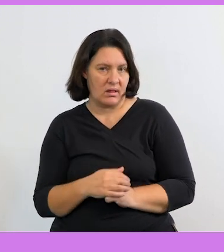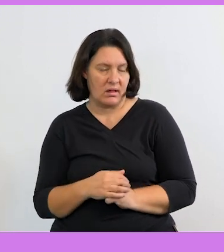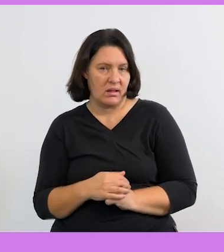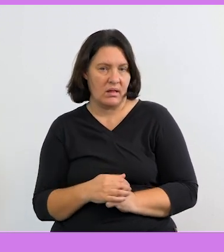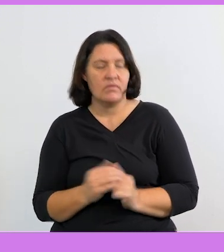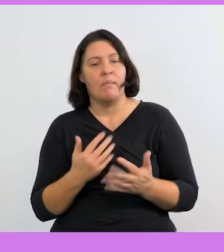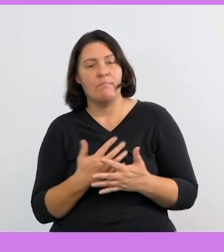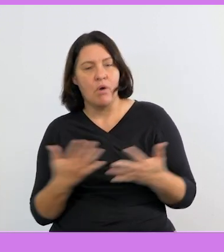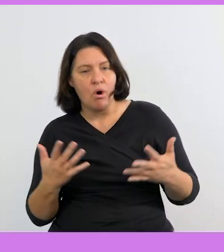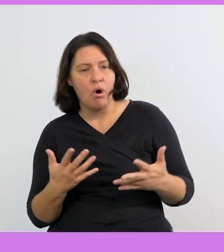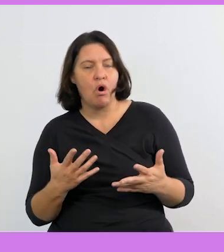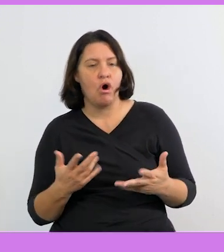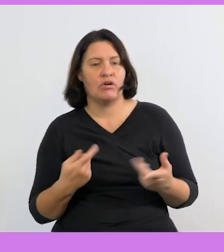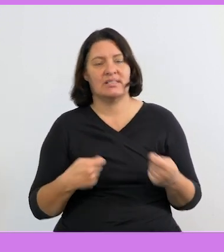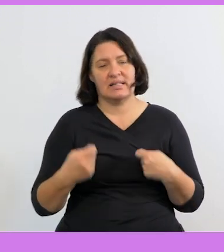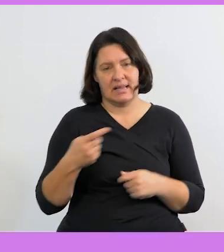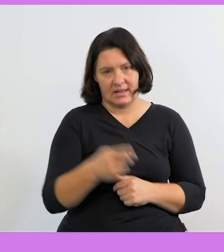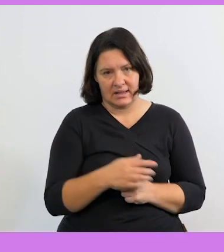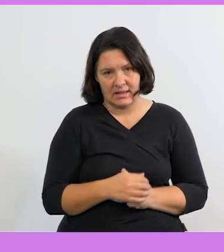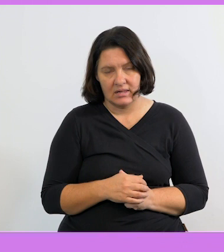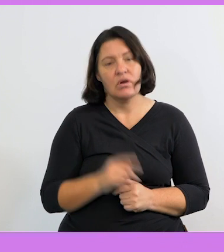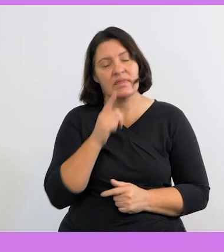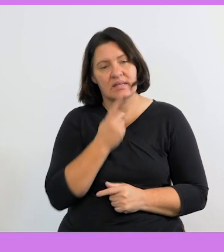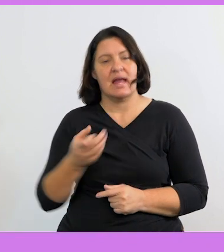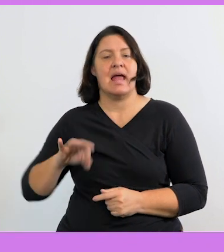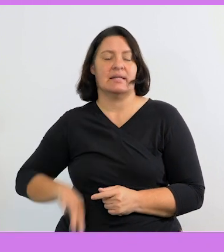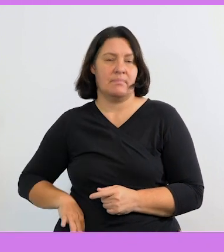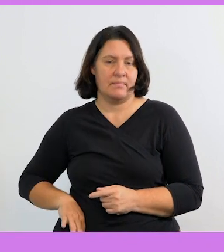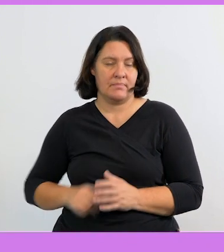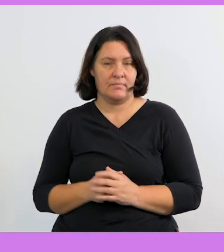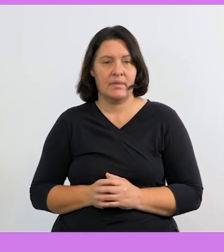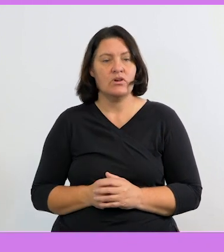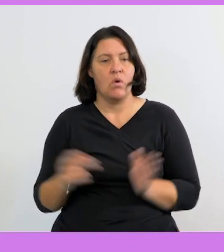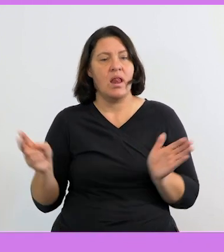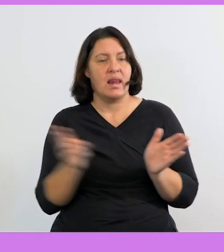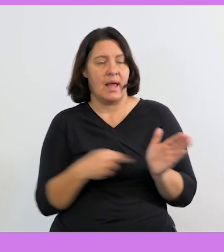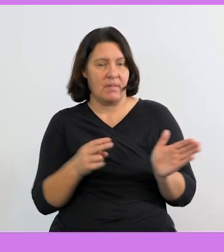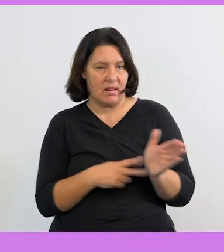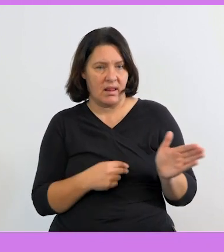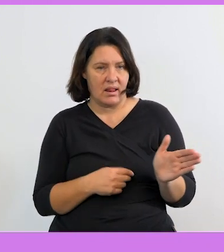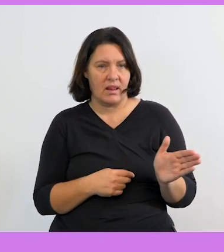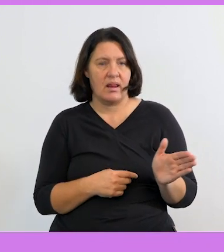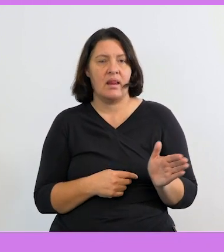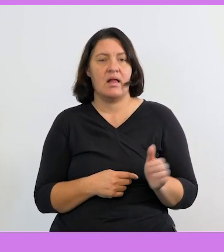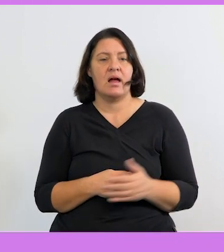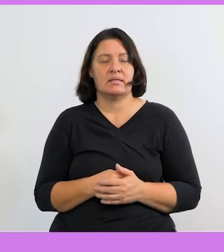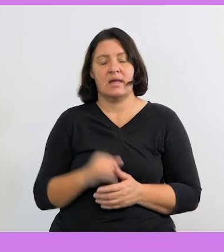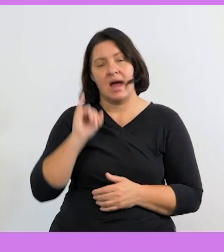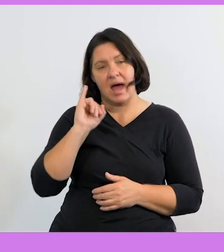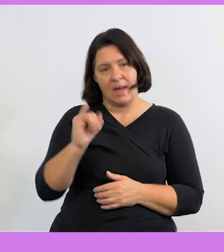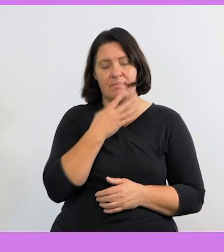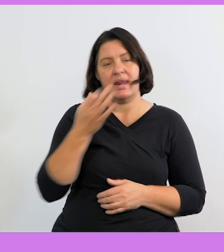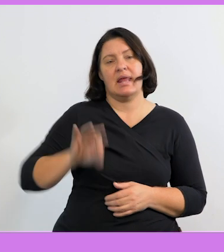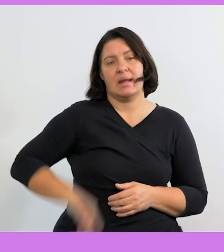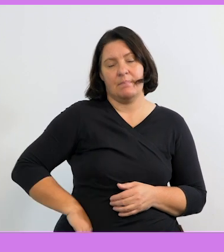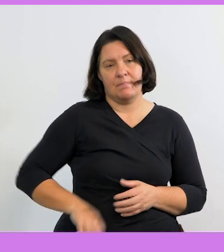the more he will add up selling. Okay, so that is the income graph. And I'll quickly label that as I so that you know